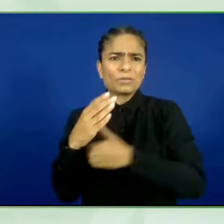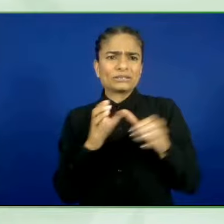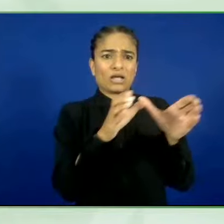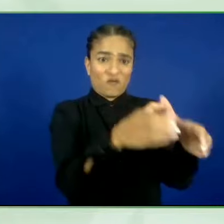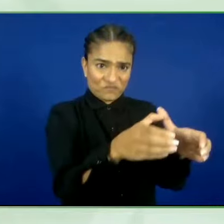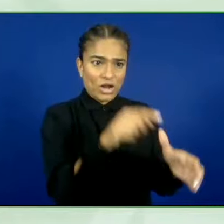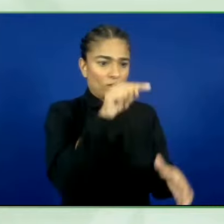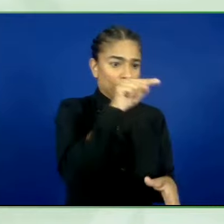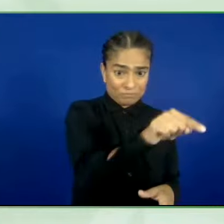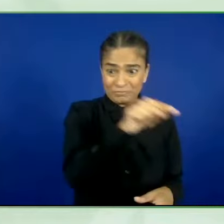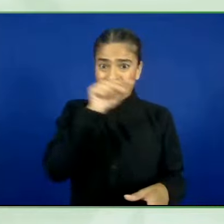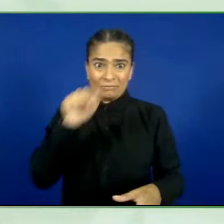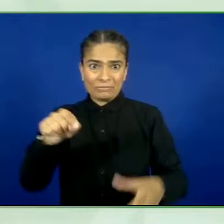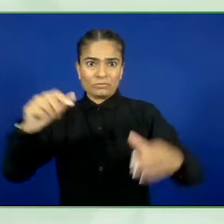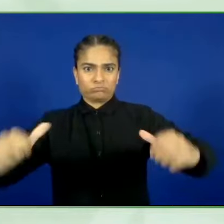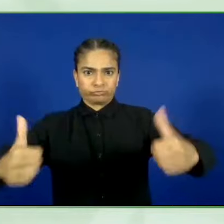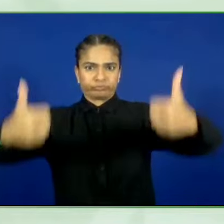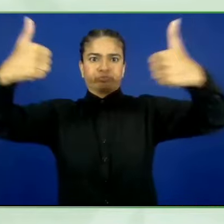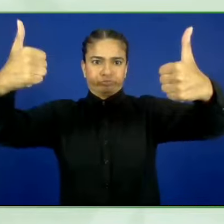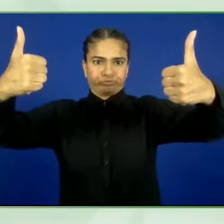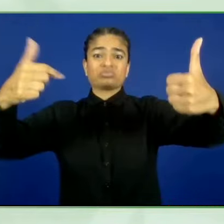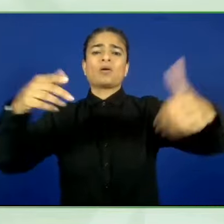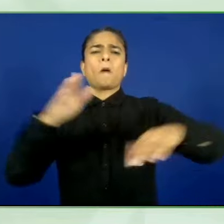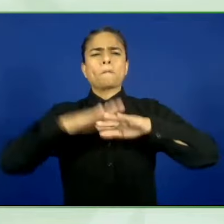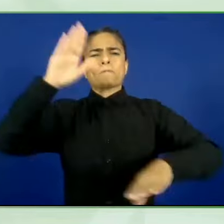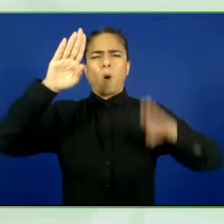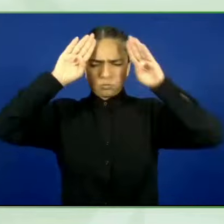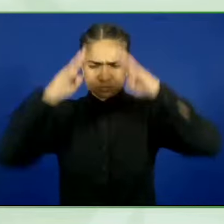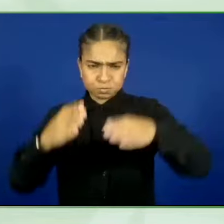this, we're also working with different service